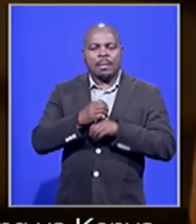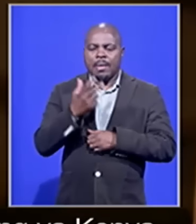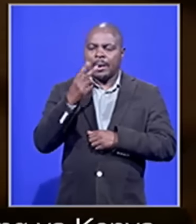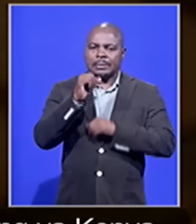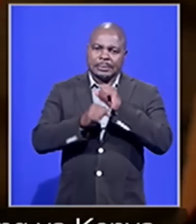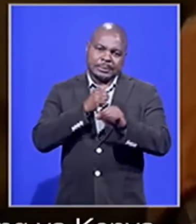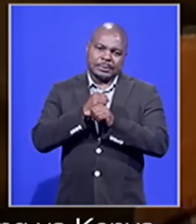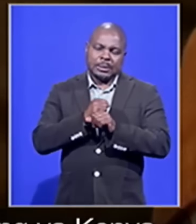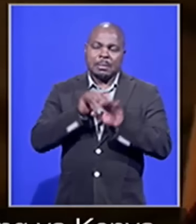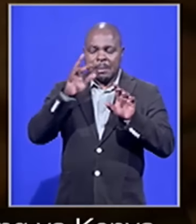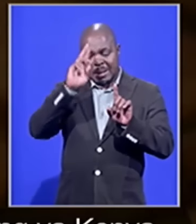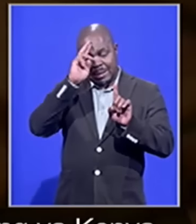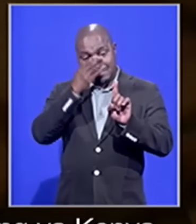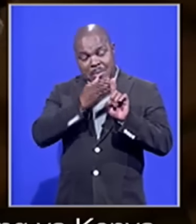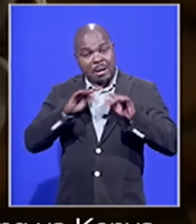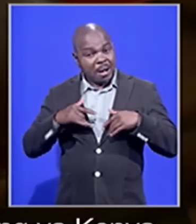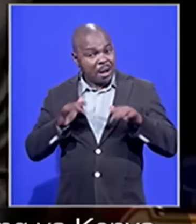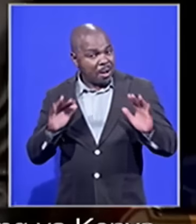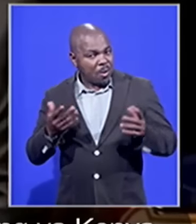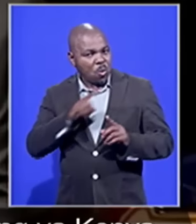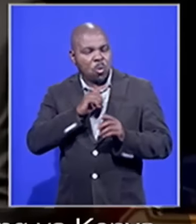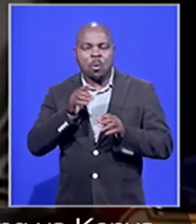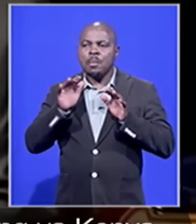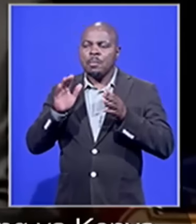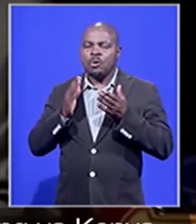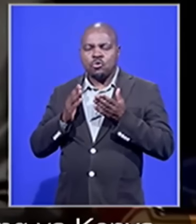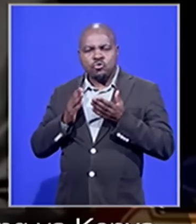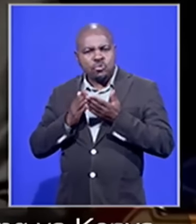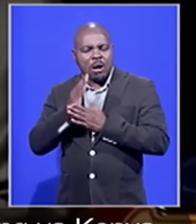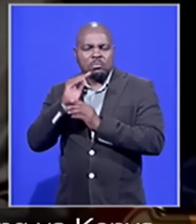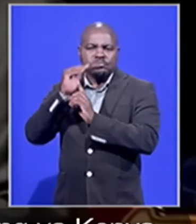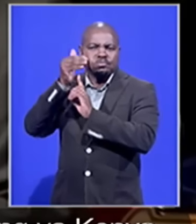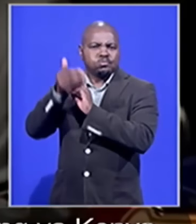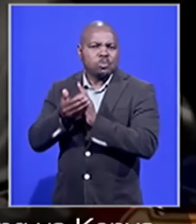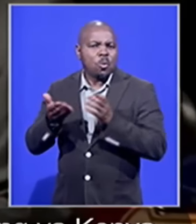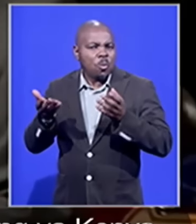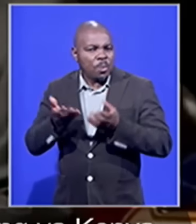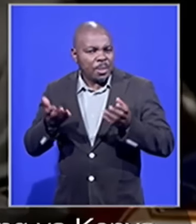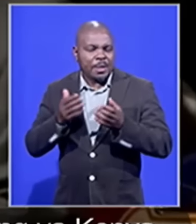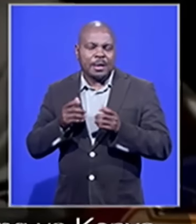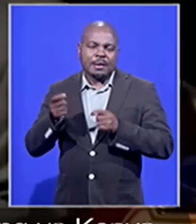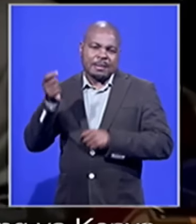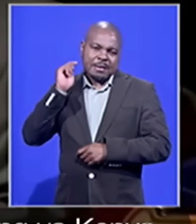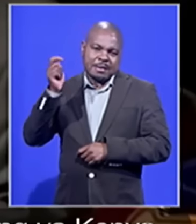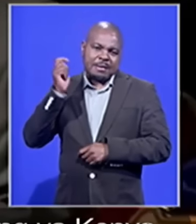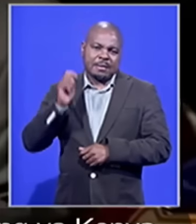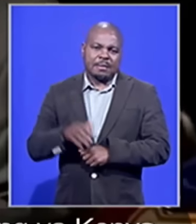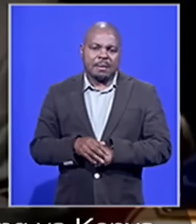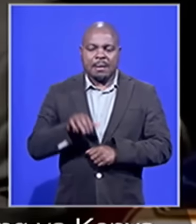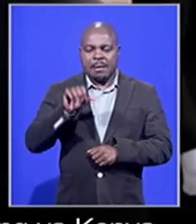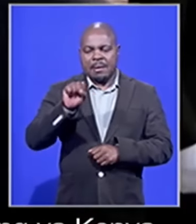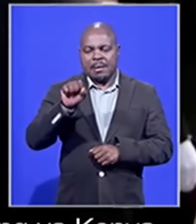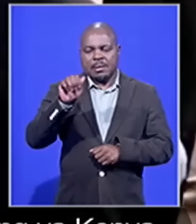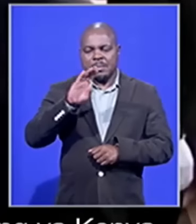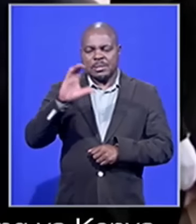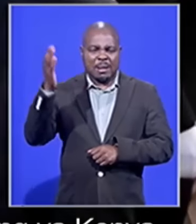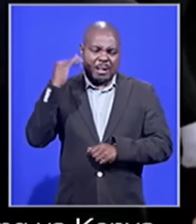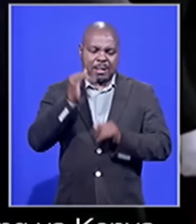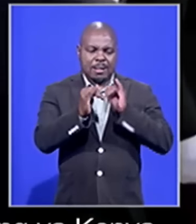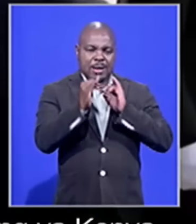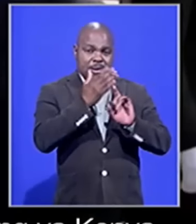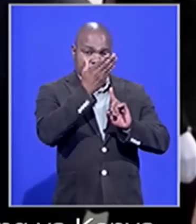ka lebaka la kabelo eo a bileng le yona ho sireletseng ditokelo tsa botho naheng ya Kenya. Puisano eo a bileng le yona le SABC nakong e fetileng o ile